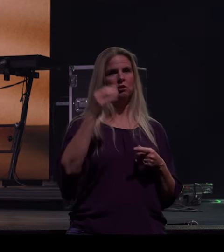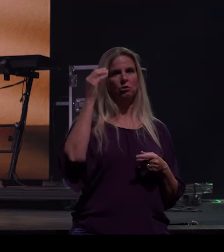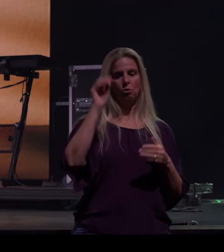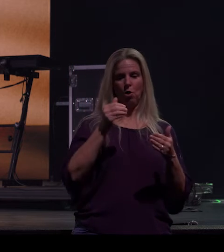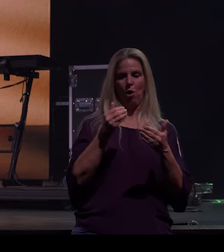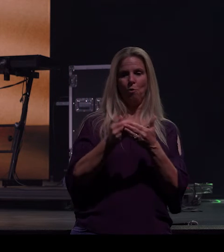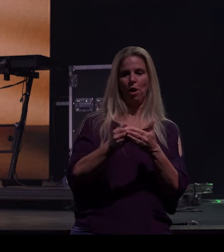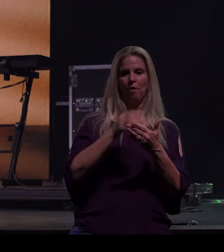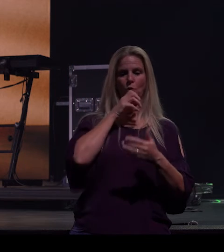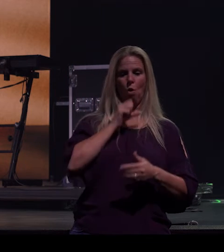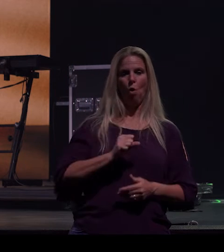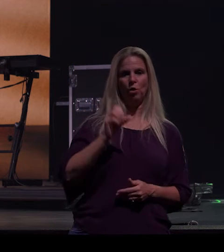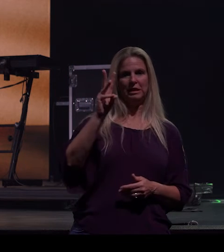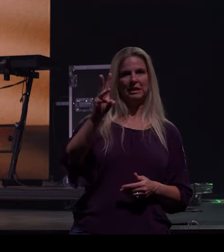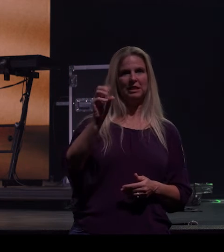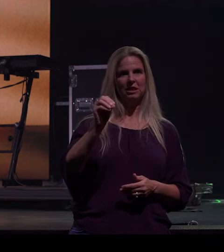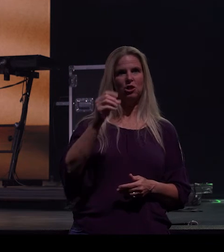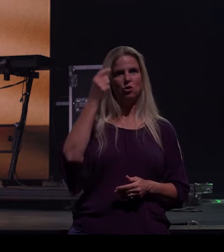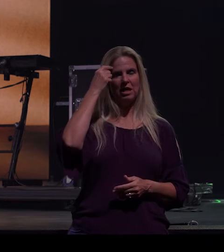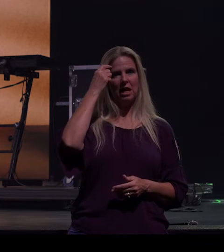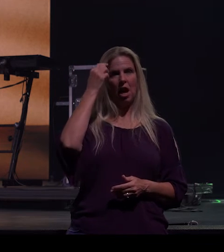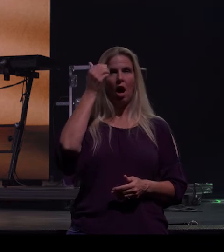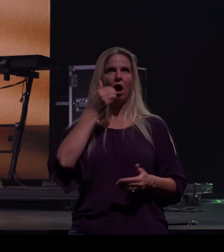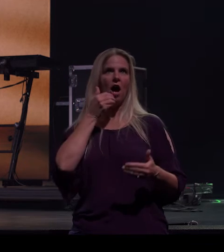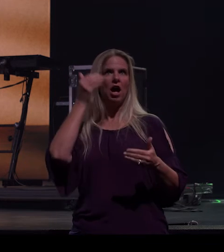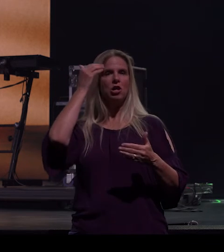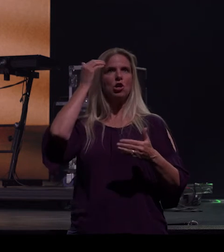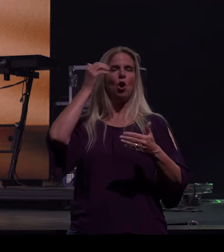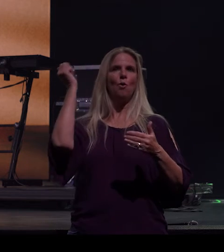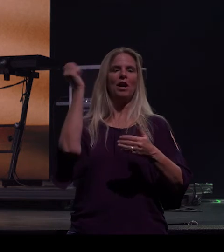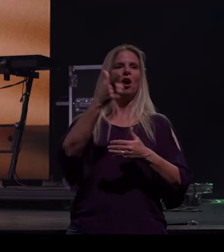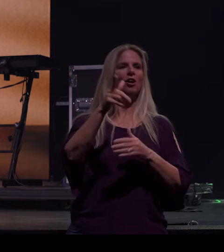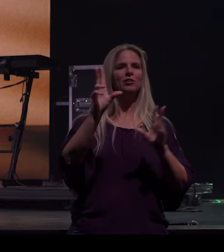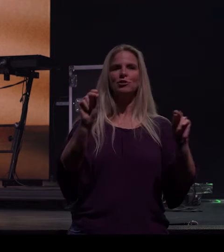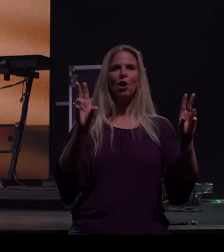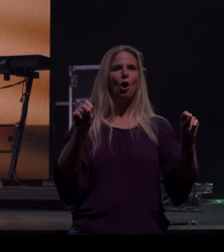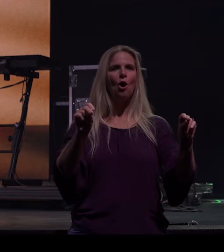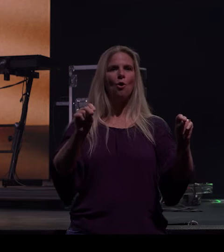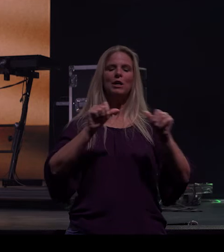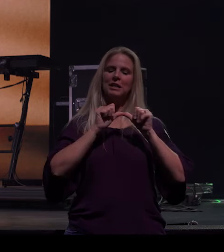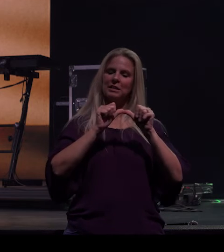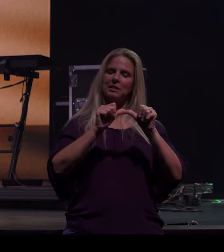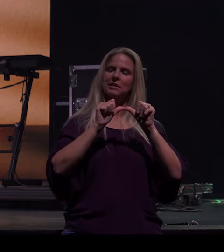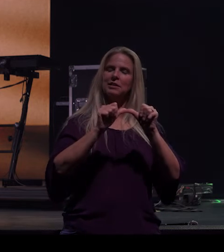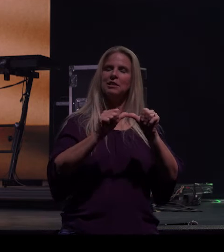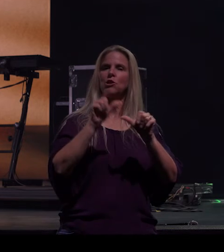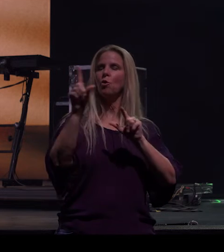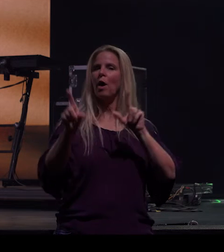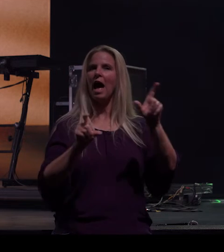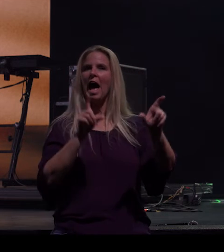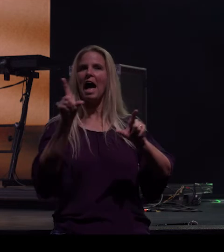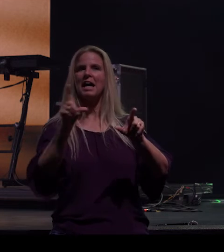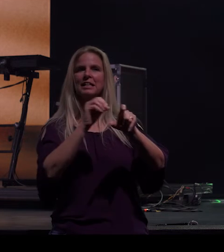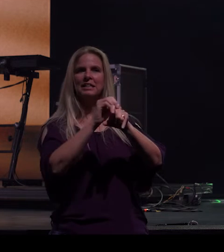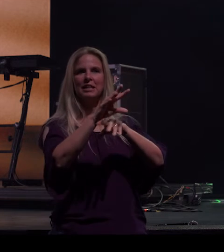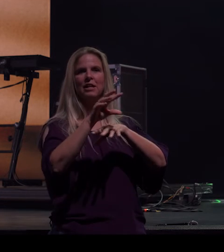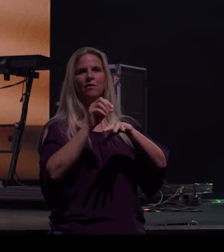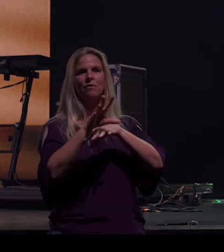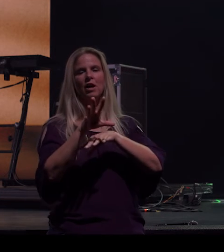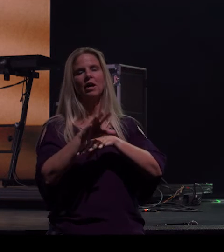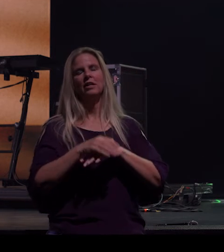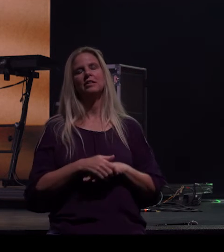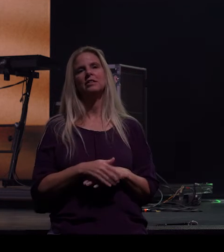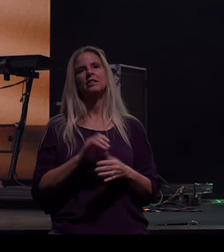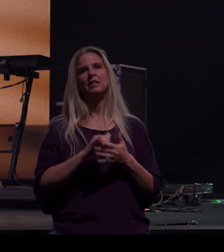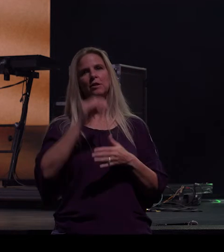all. No, you never stop asking for advice. And he's in his 60s, but he comes across so young to me. And I think